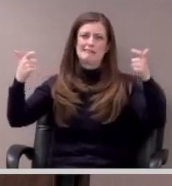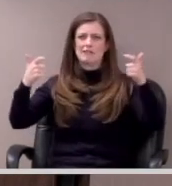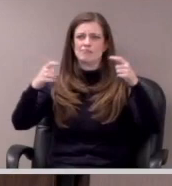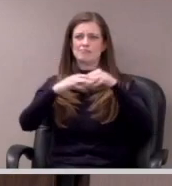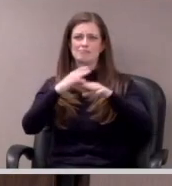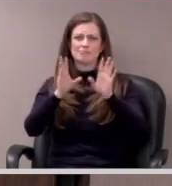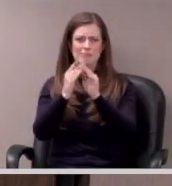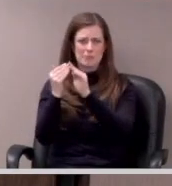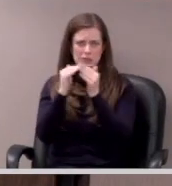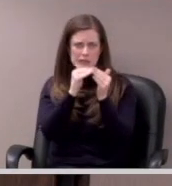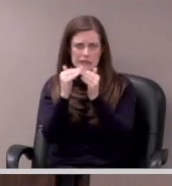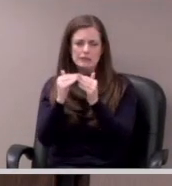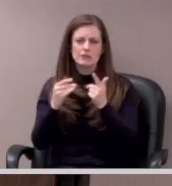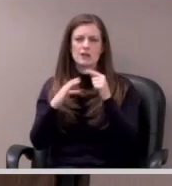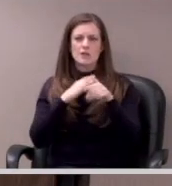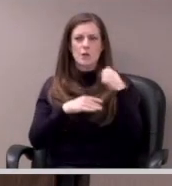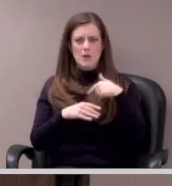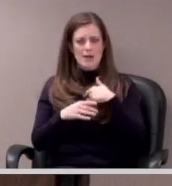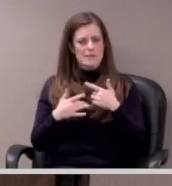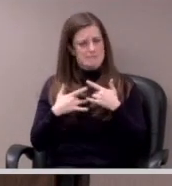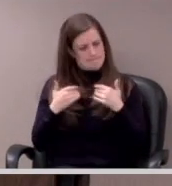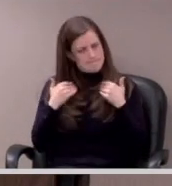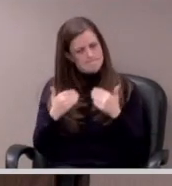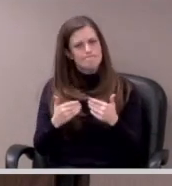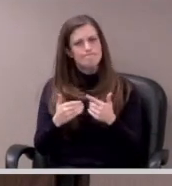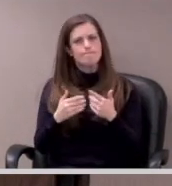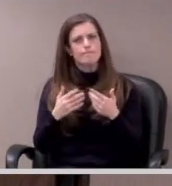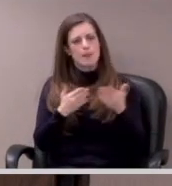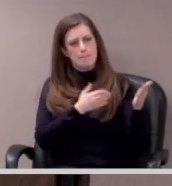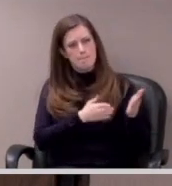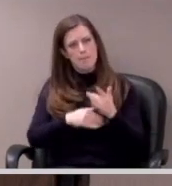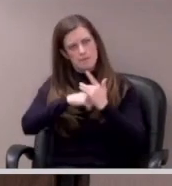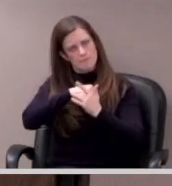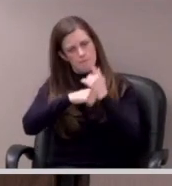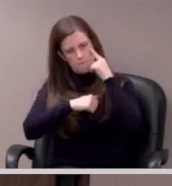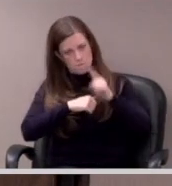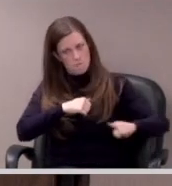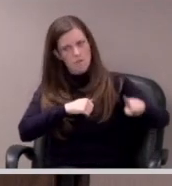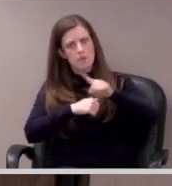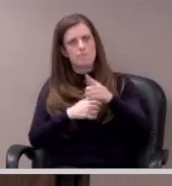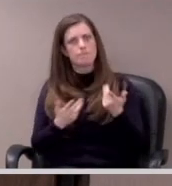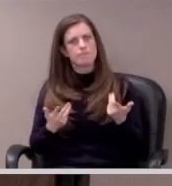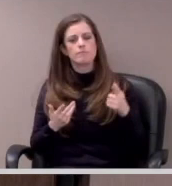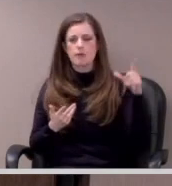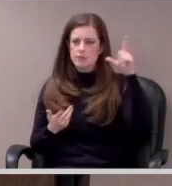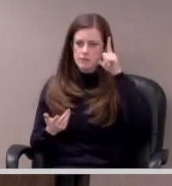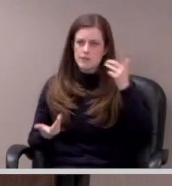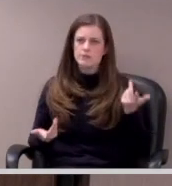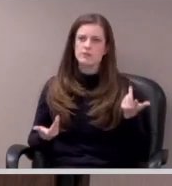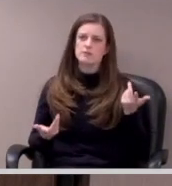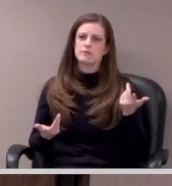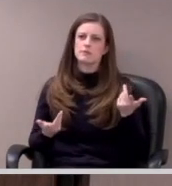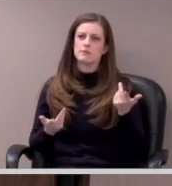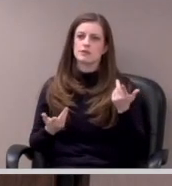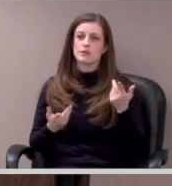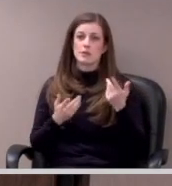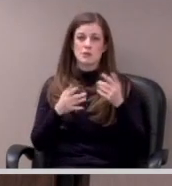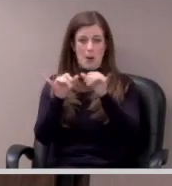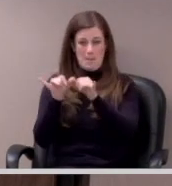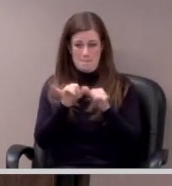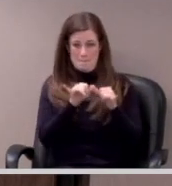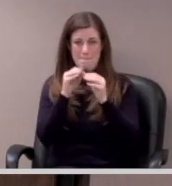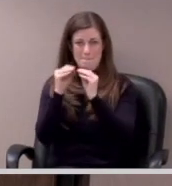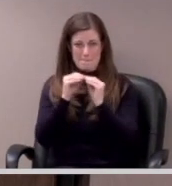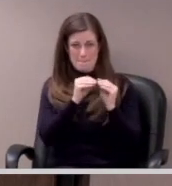to be intentional and make space for them. We need to listen to our maintenance employees.